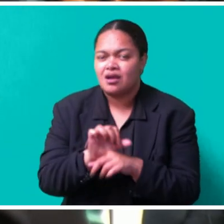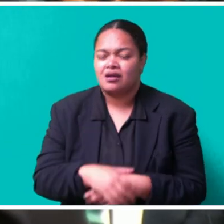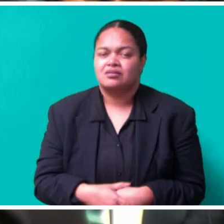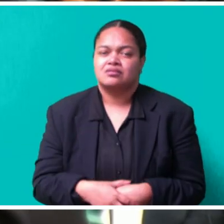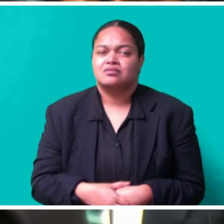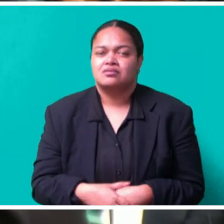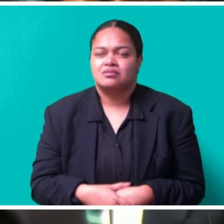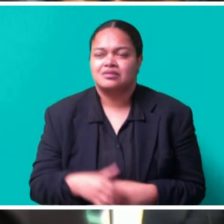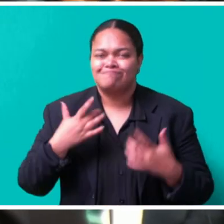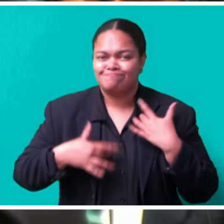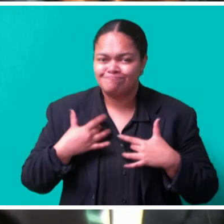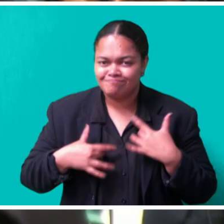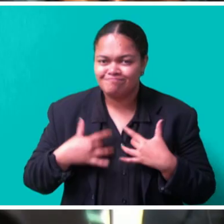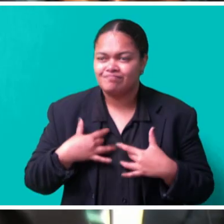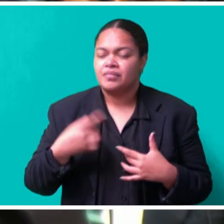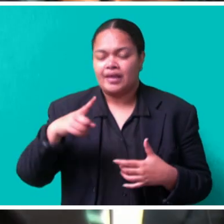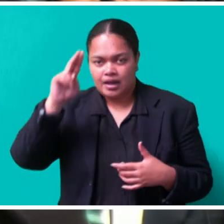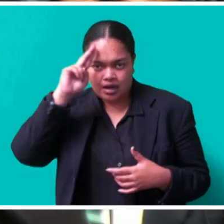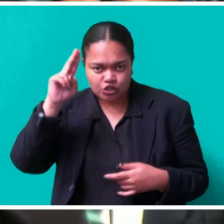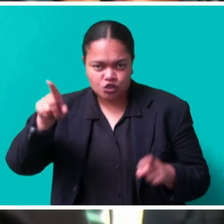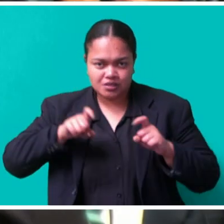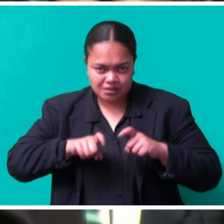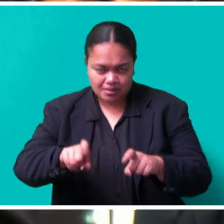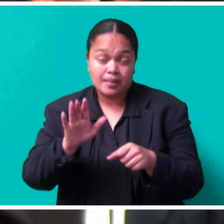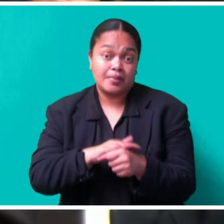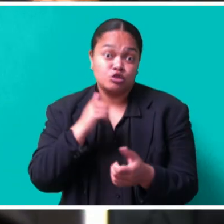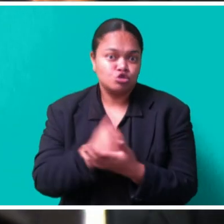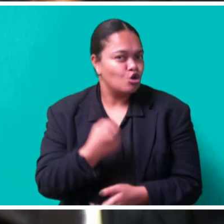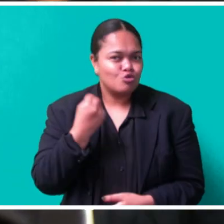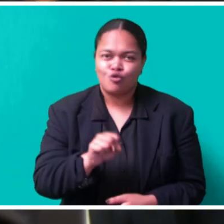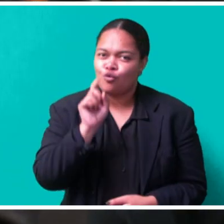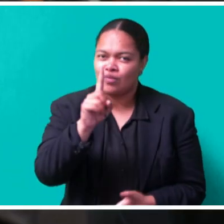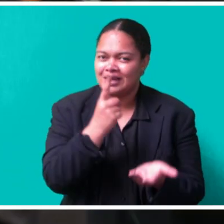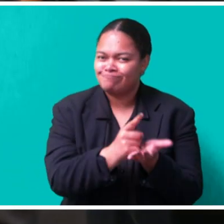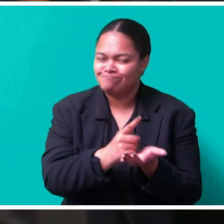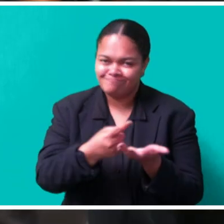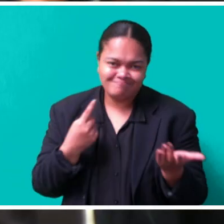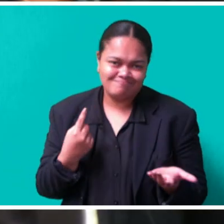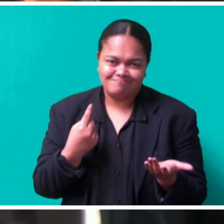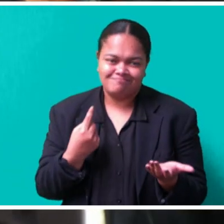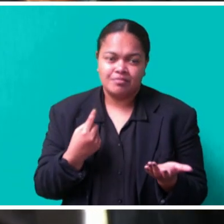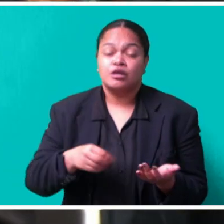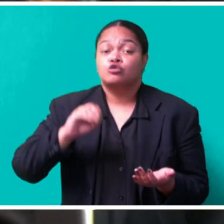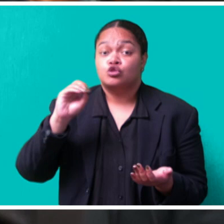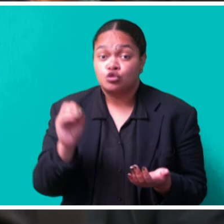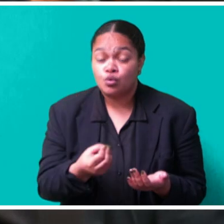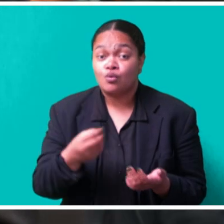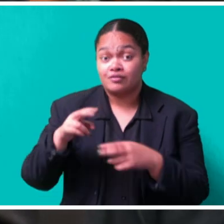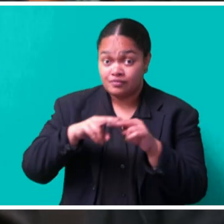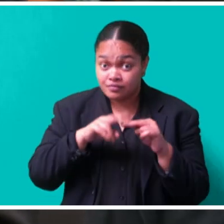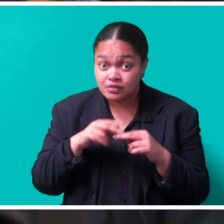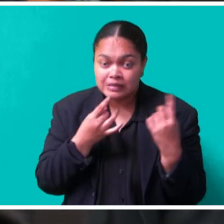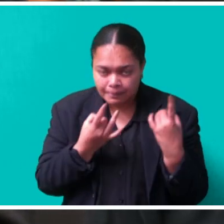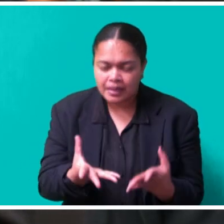and livelihoods, maintain national stability, and ensure no Fijian is left behind. Mr. Speaker, sir, Fiji is preparing